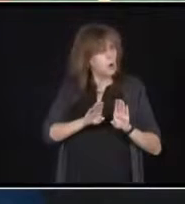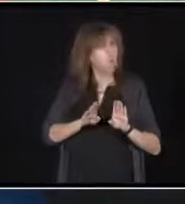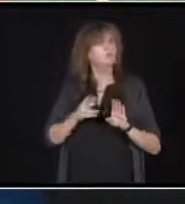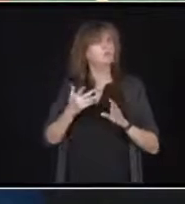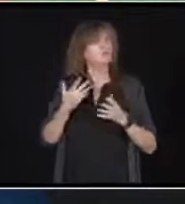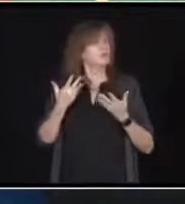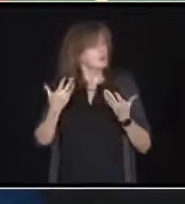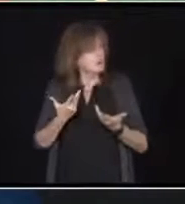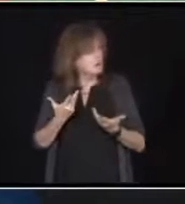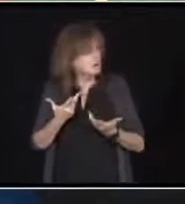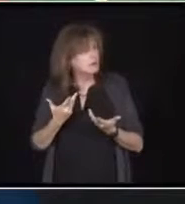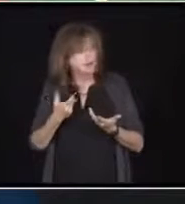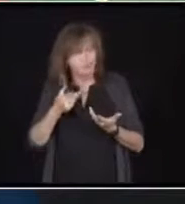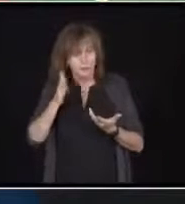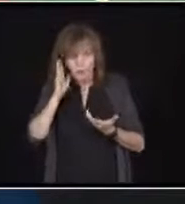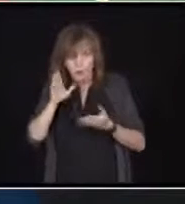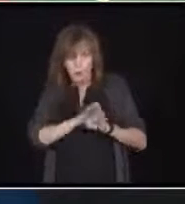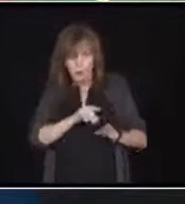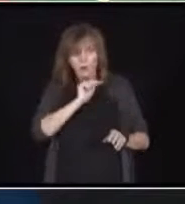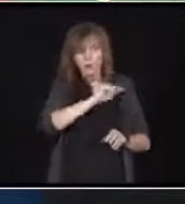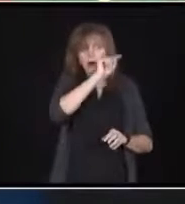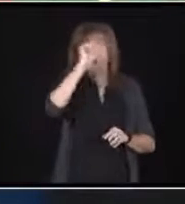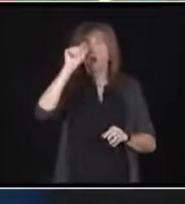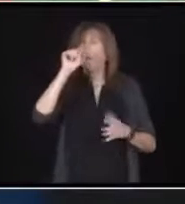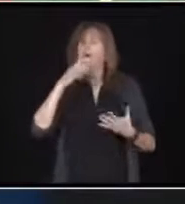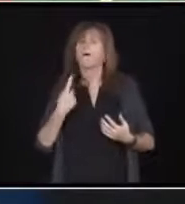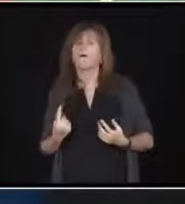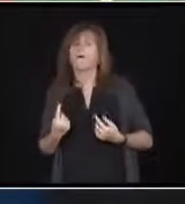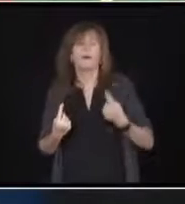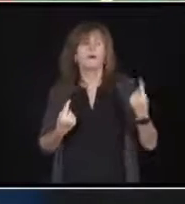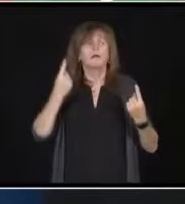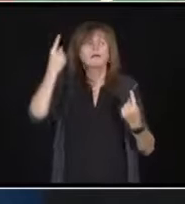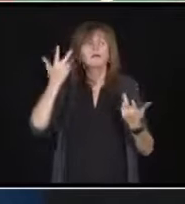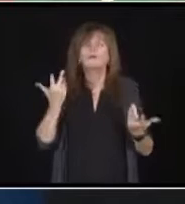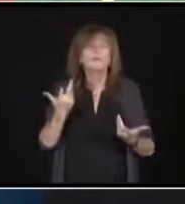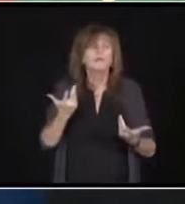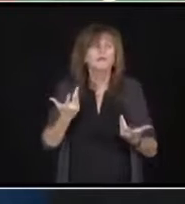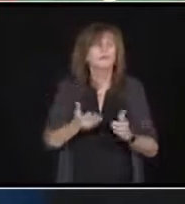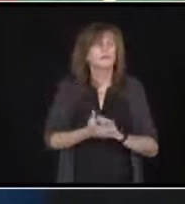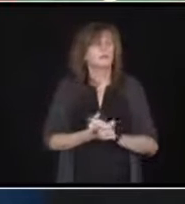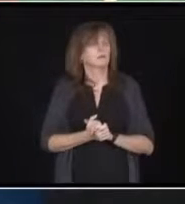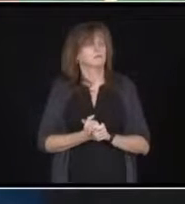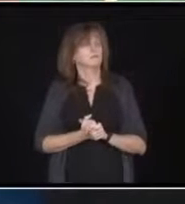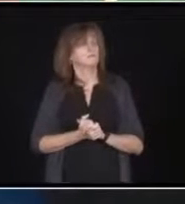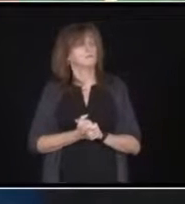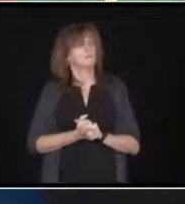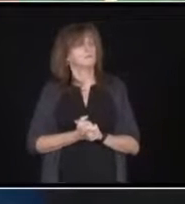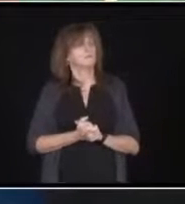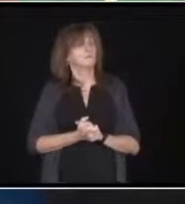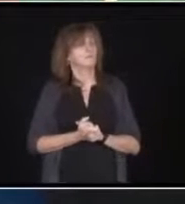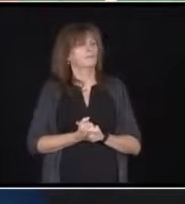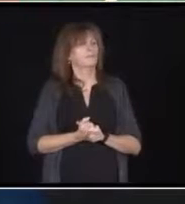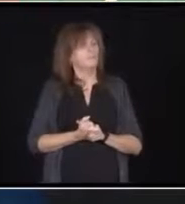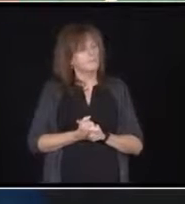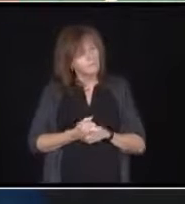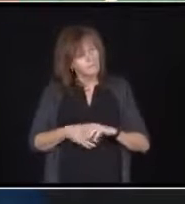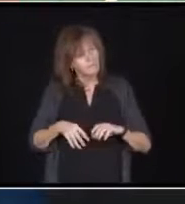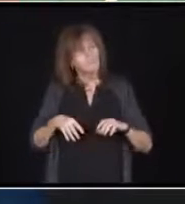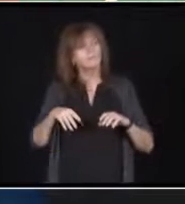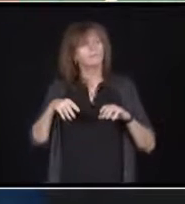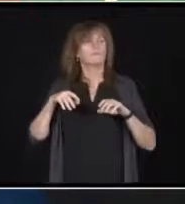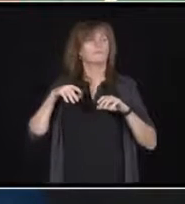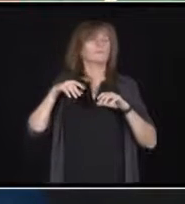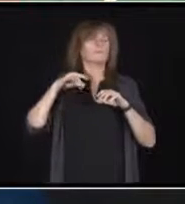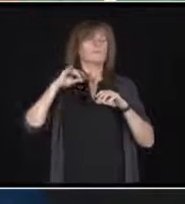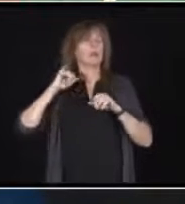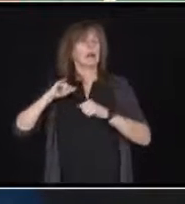be looking at closing them? Yeah, so that's more the sector, but it's really the public spread